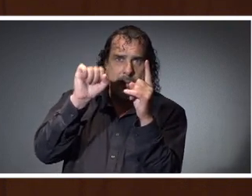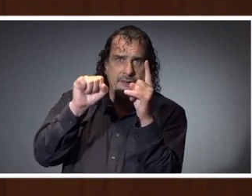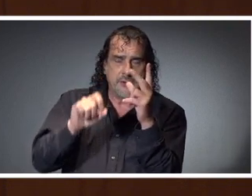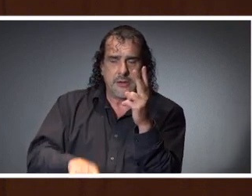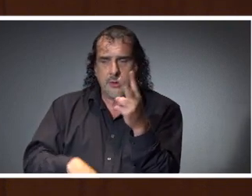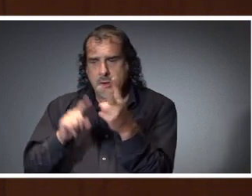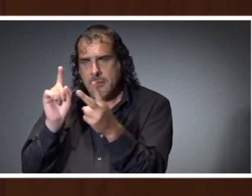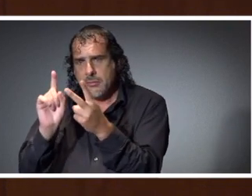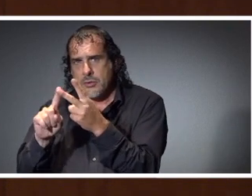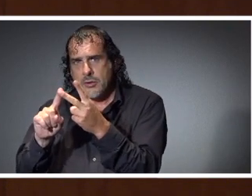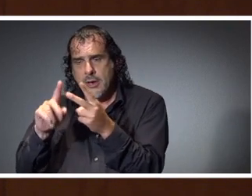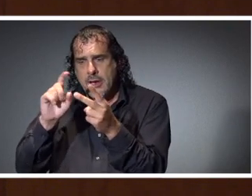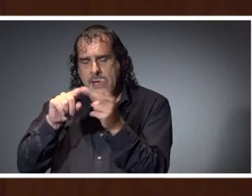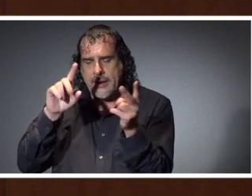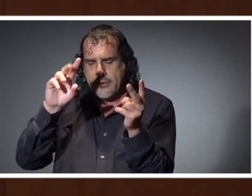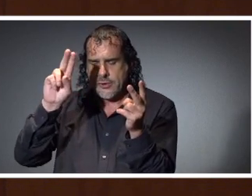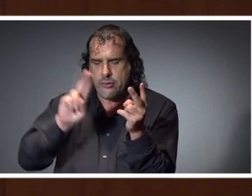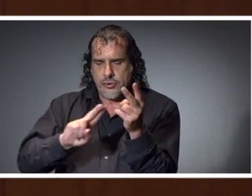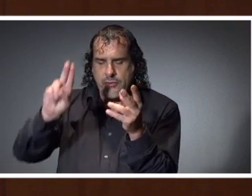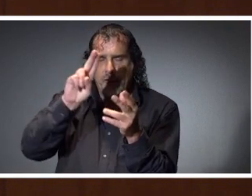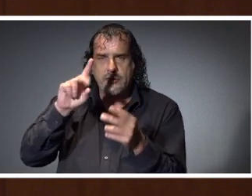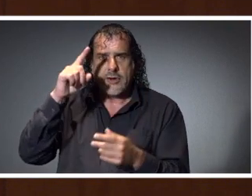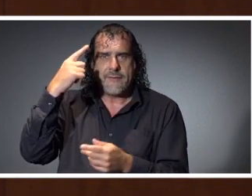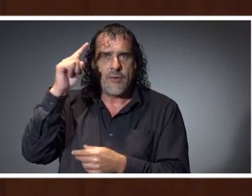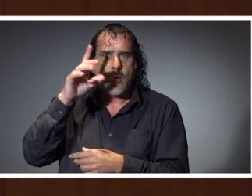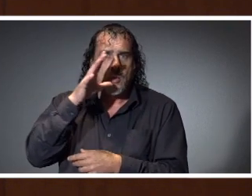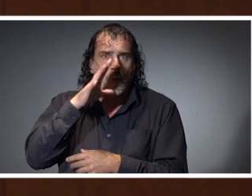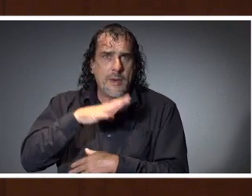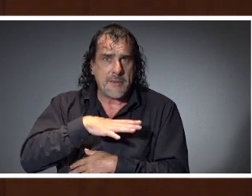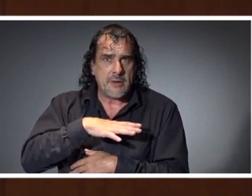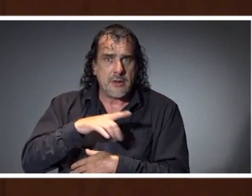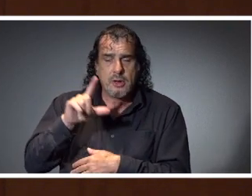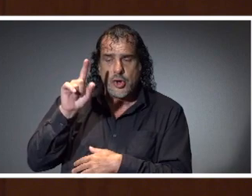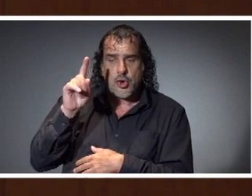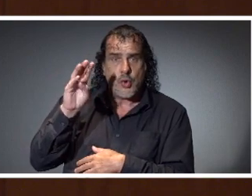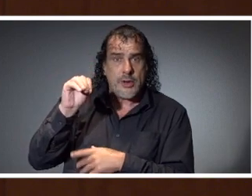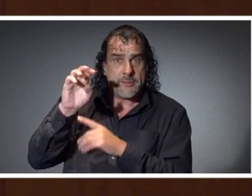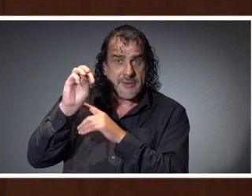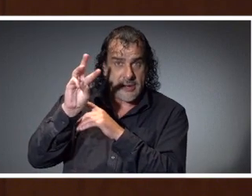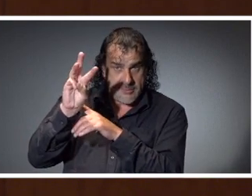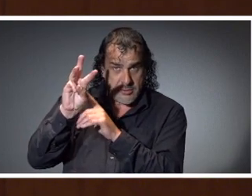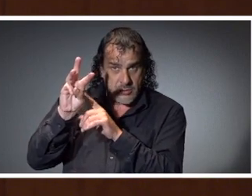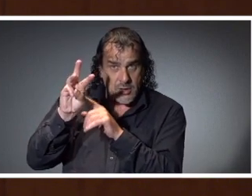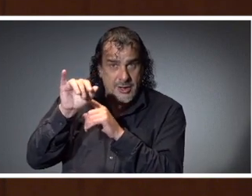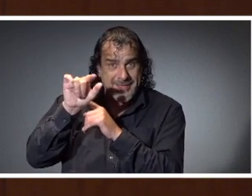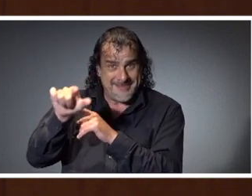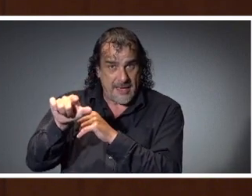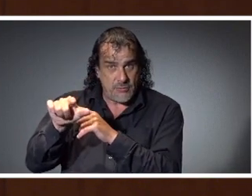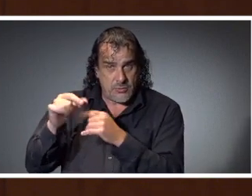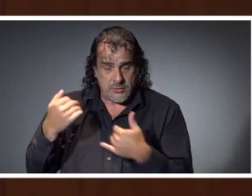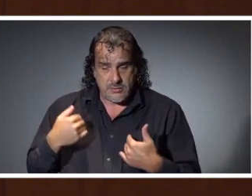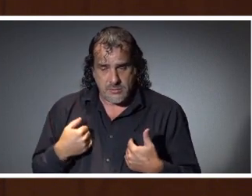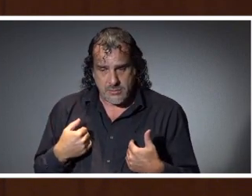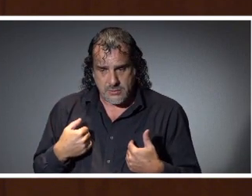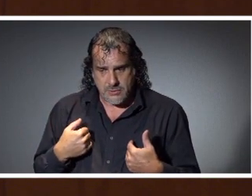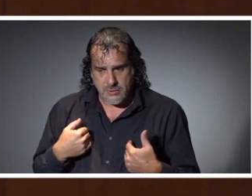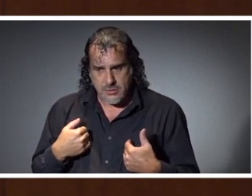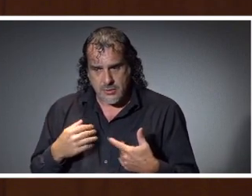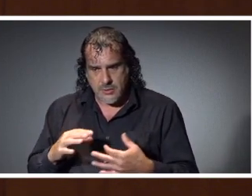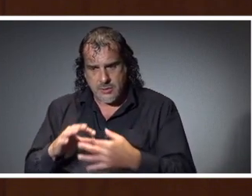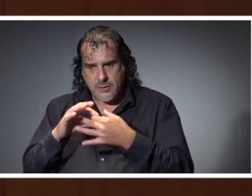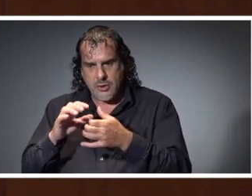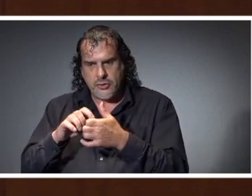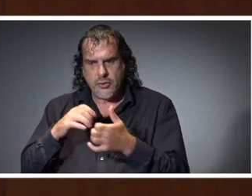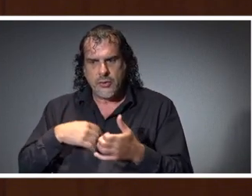at the Mississippi University for Women. The one at the W has some trace back to the Cotton District in